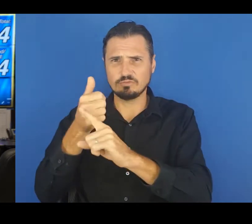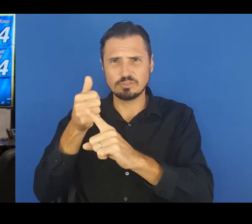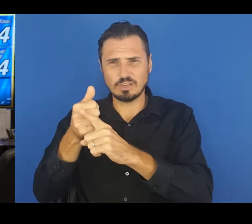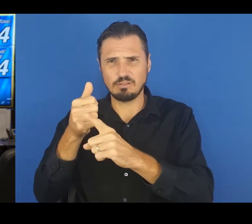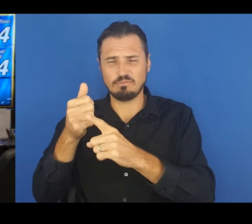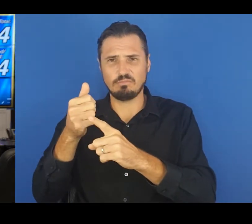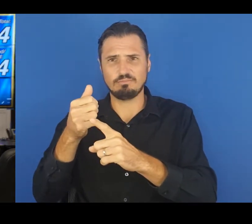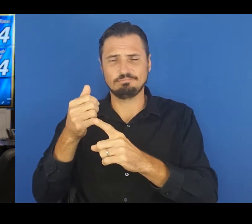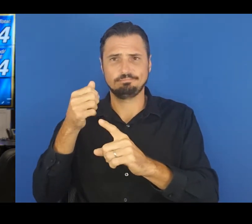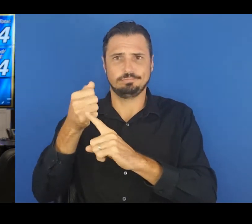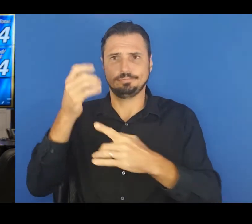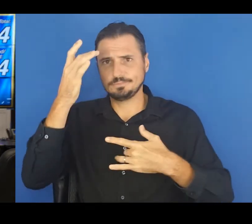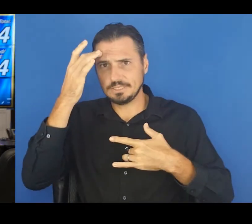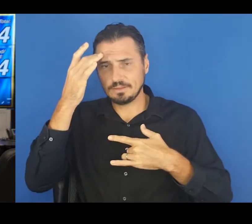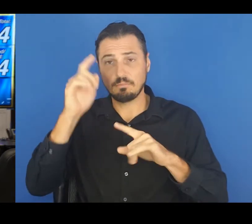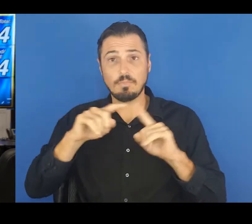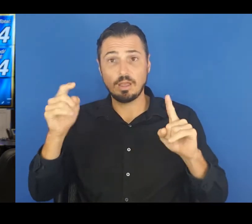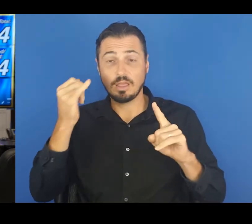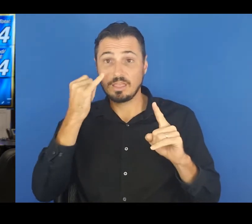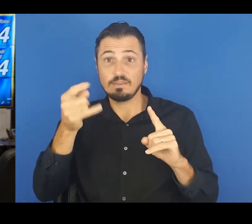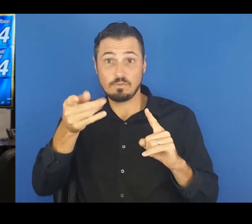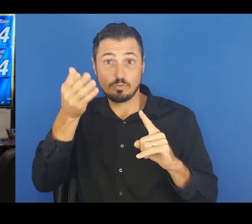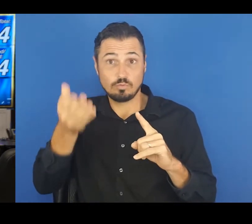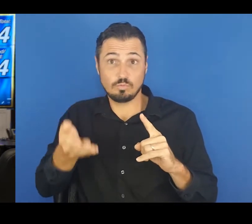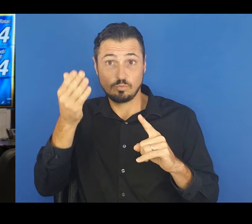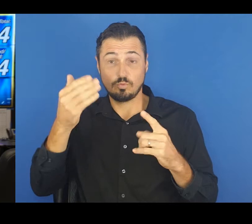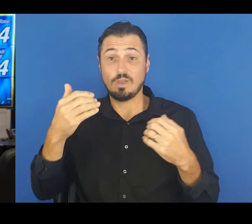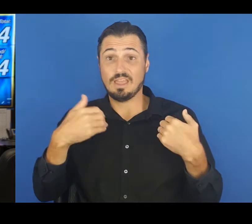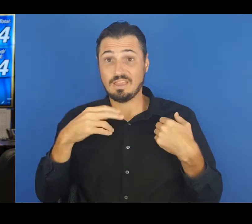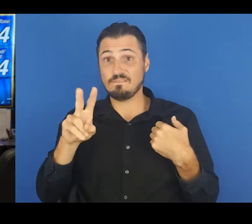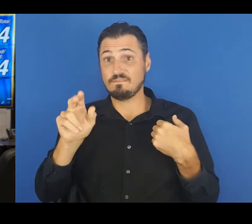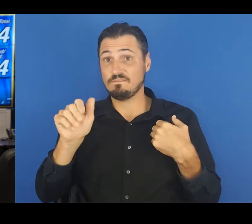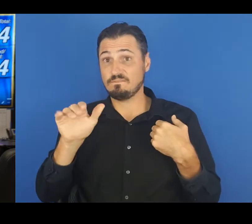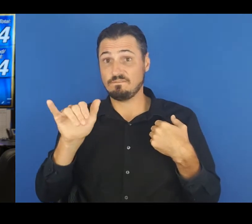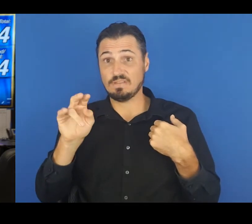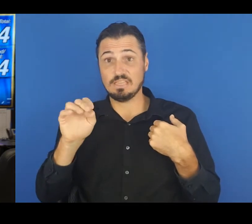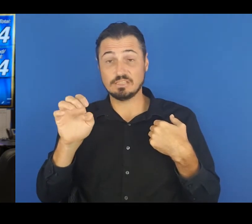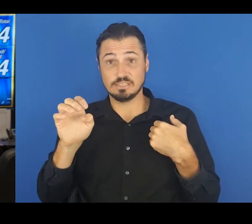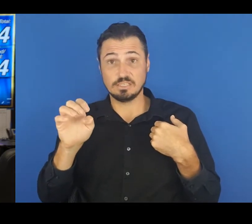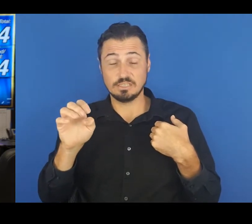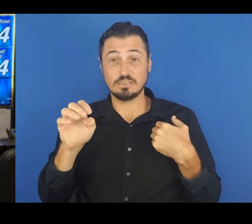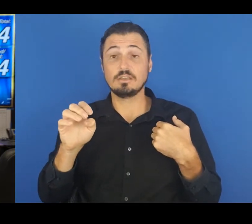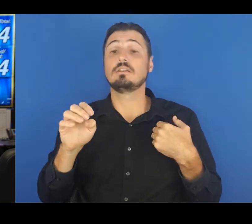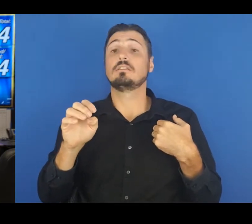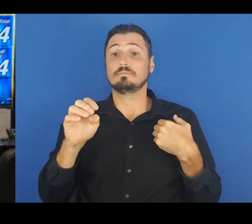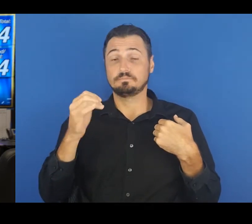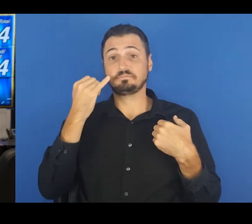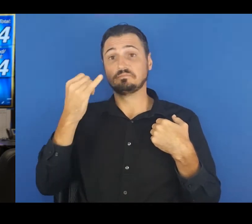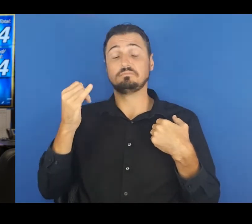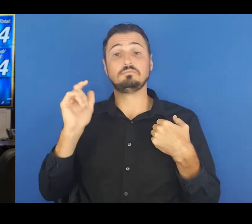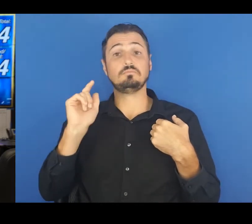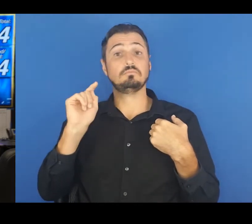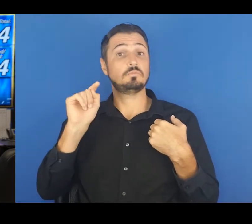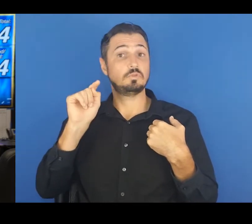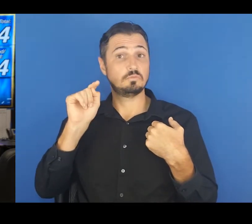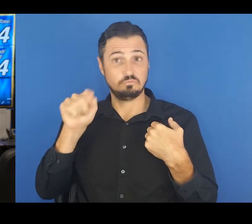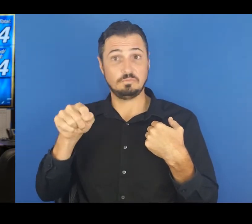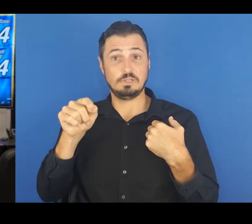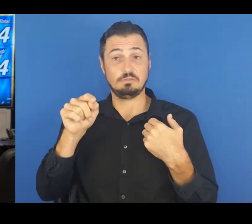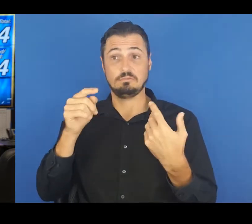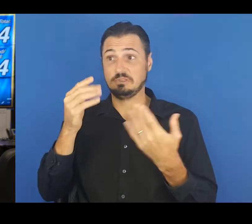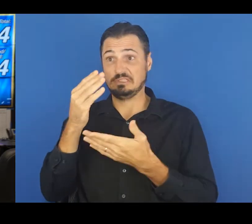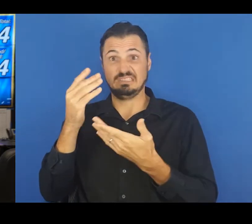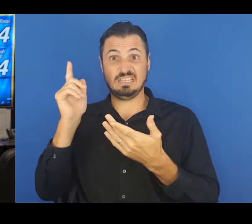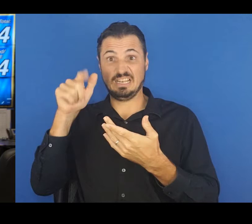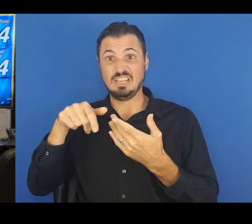If you are fully vaccinated and are later identified as a close contact of a positive case, you will be